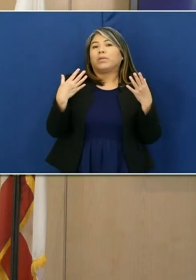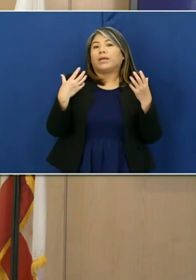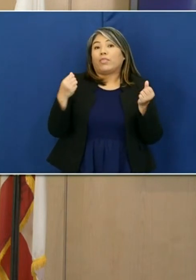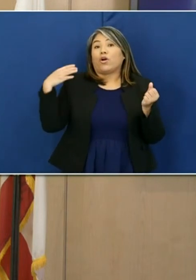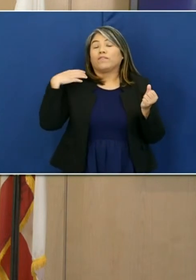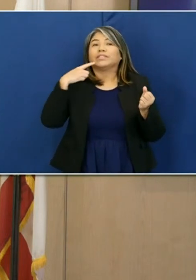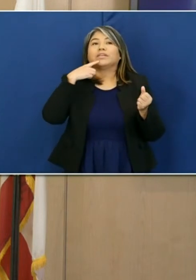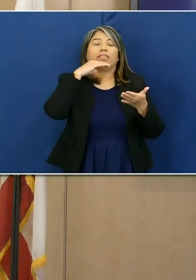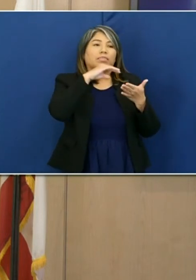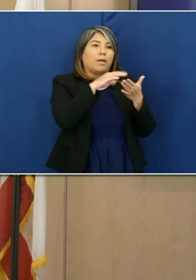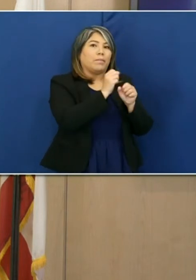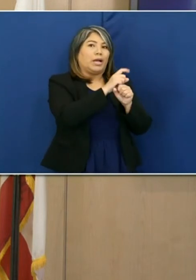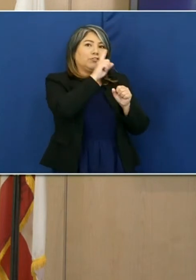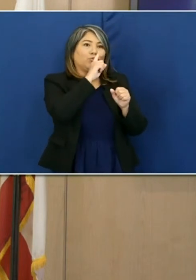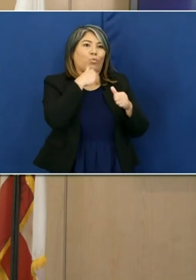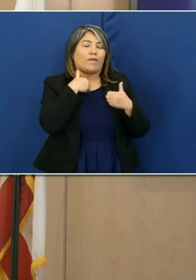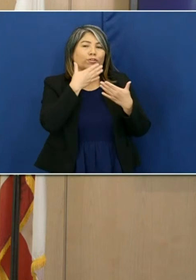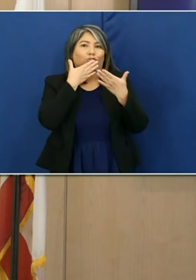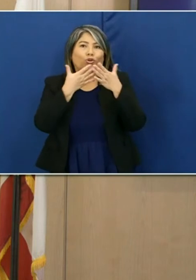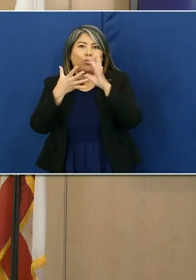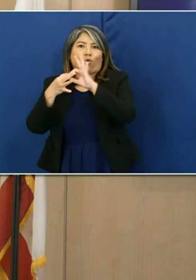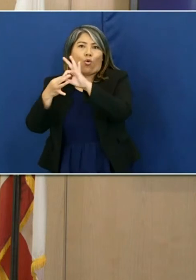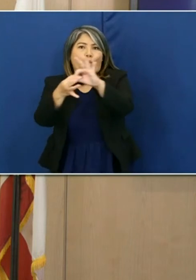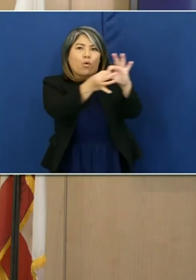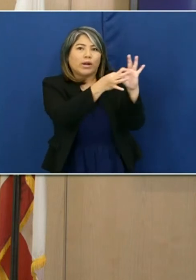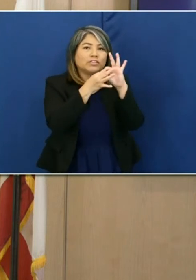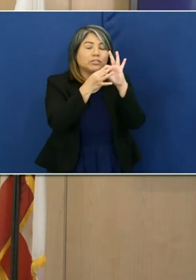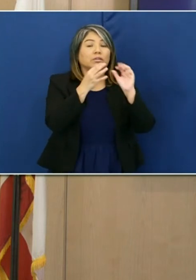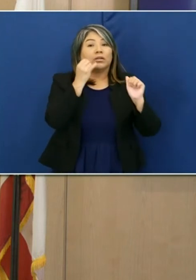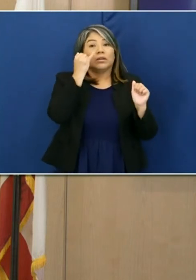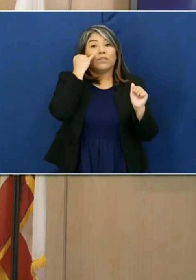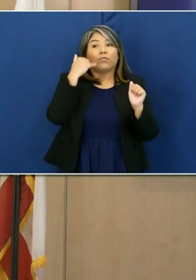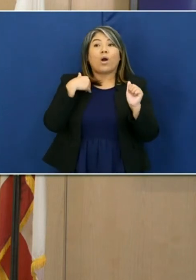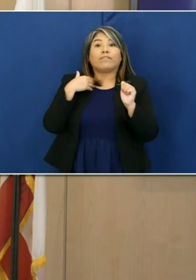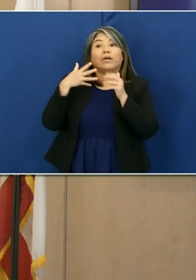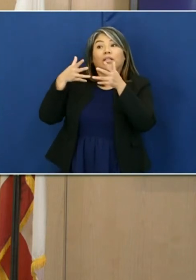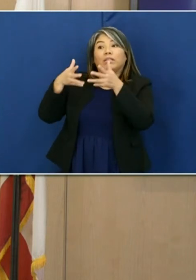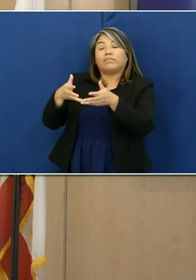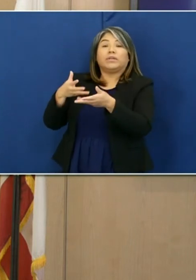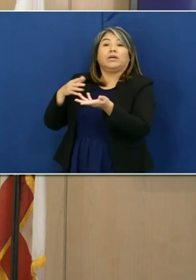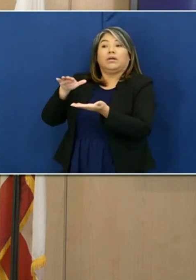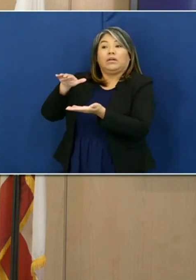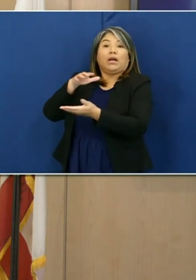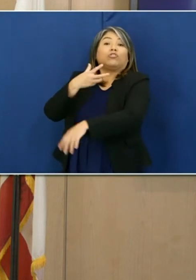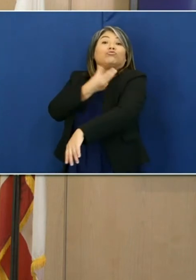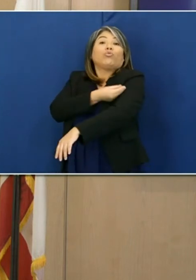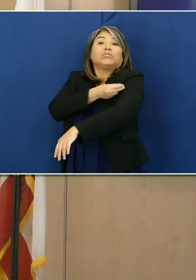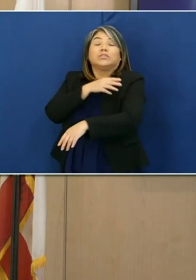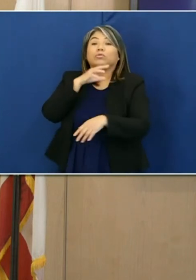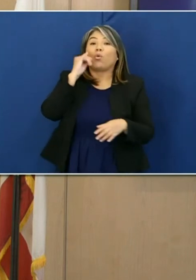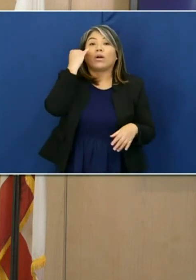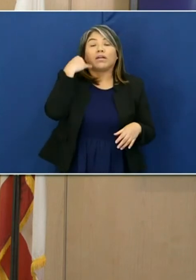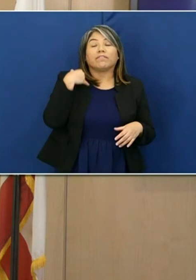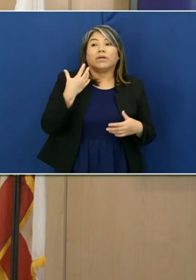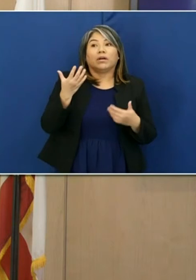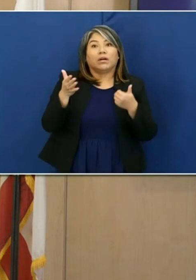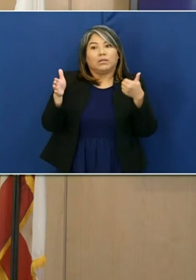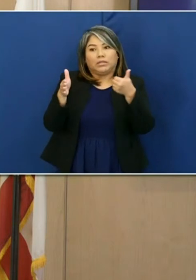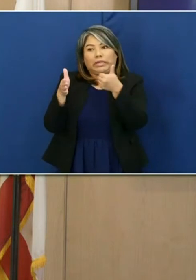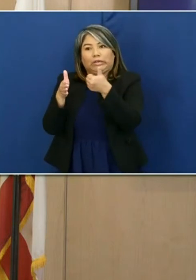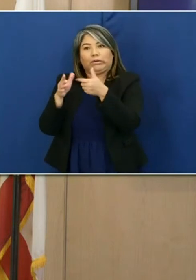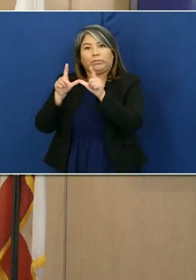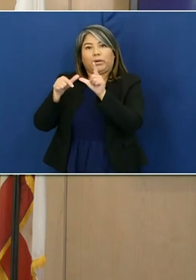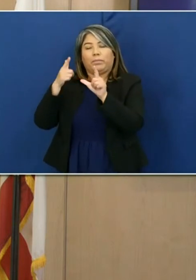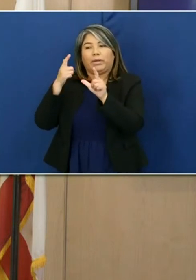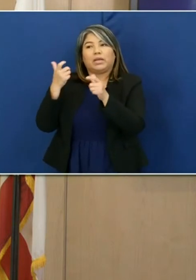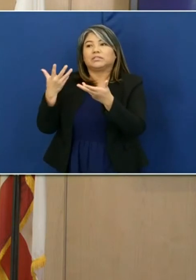to ensure that there is coordination, that if there are excess dosages, if there are ones that are nearing expiration because they've